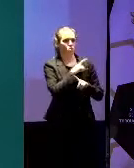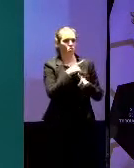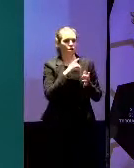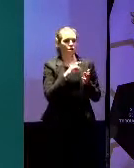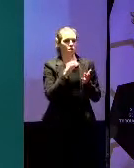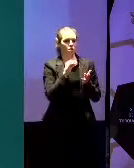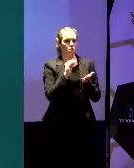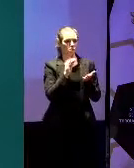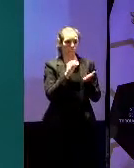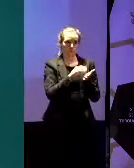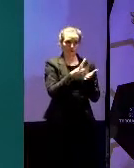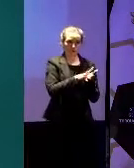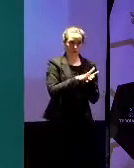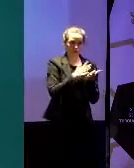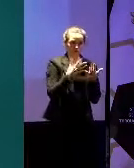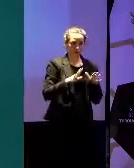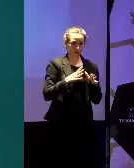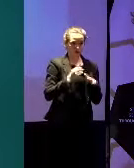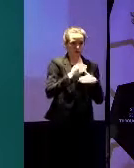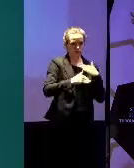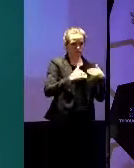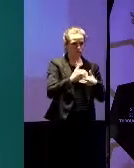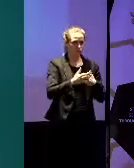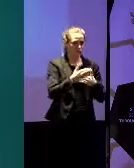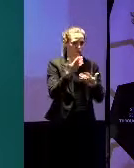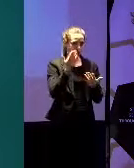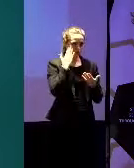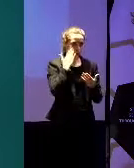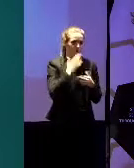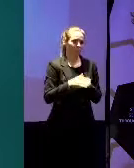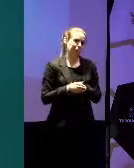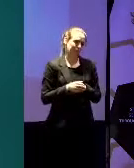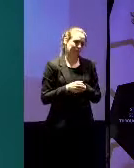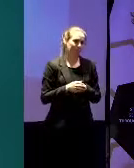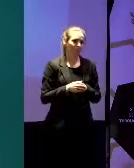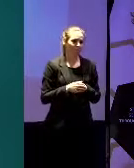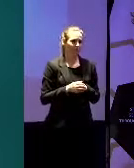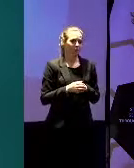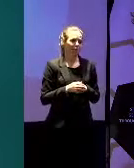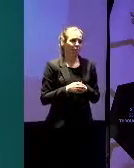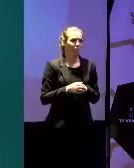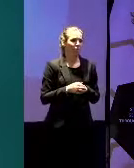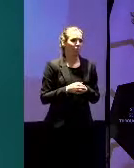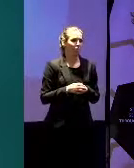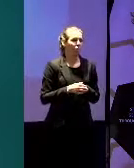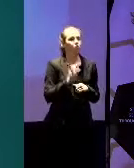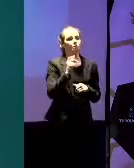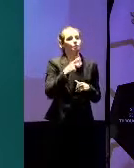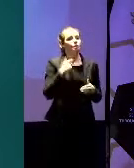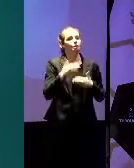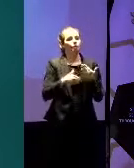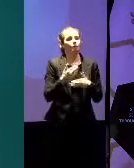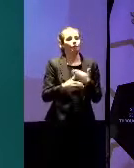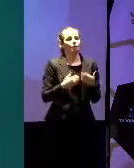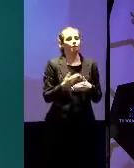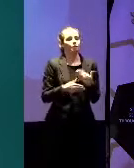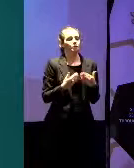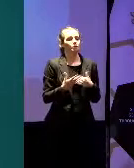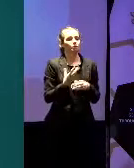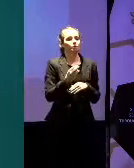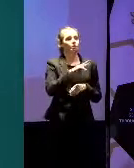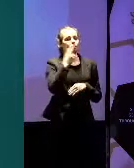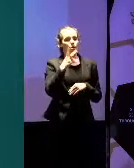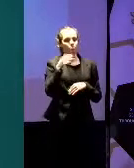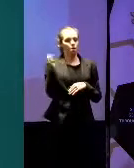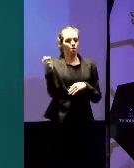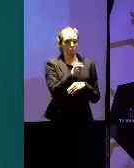all, steps back, and then, you know what I mean? Okay. All right, moving on. Now, these are the appointees by the